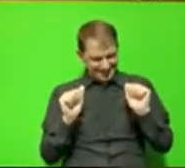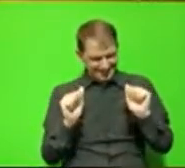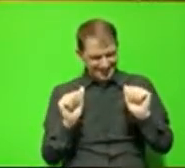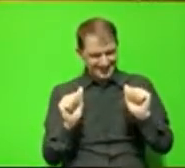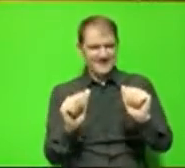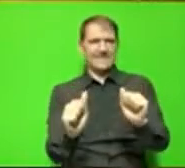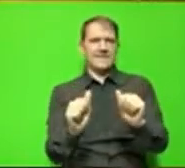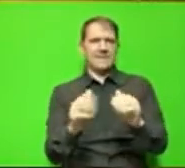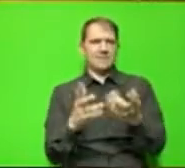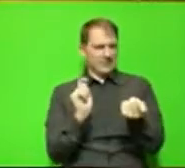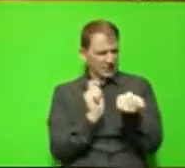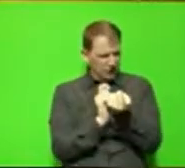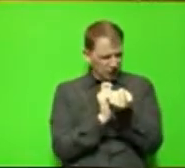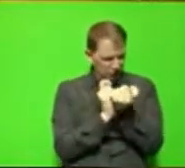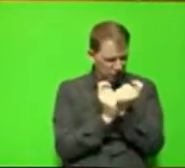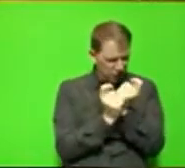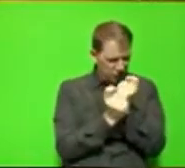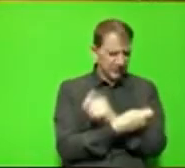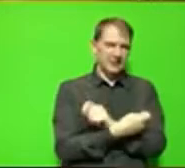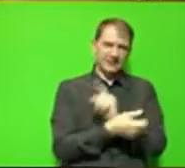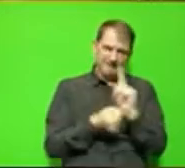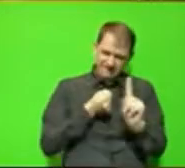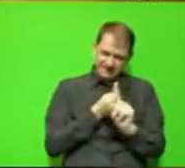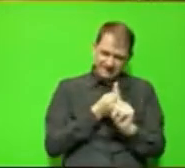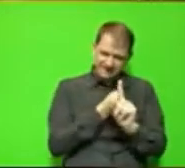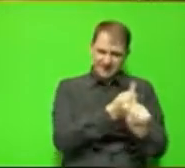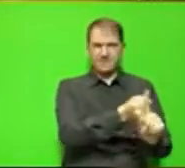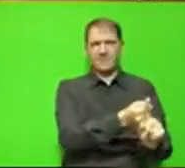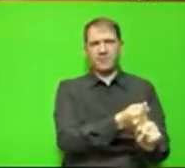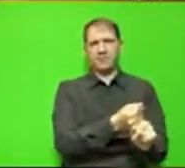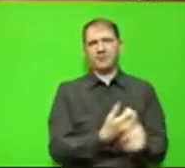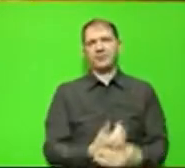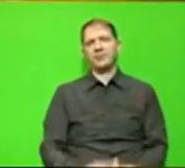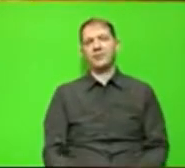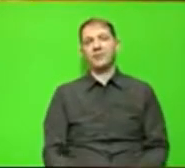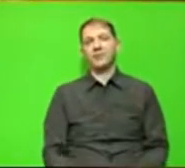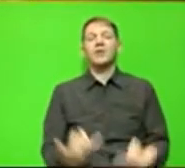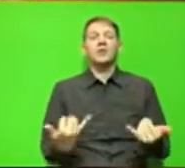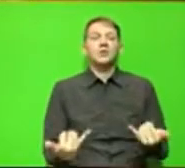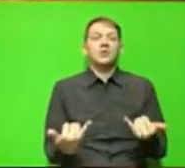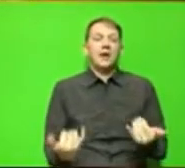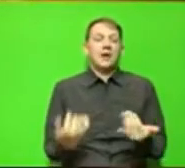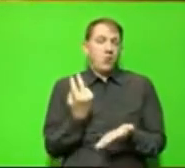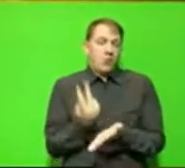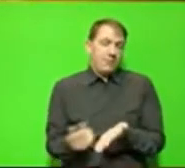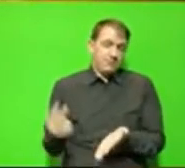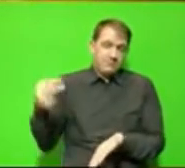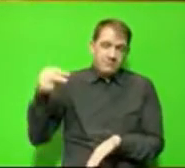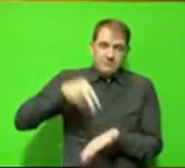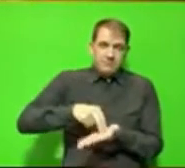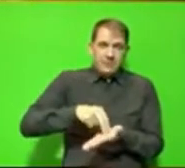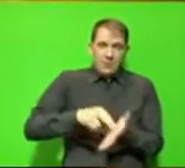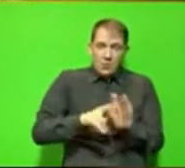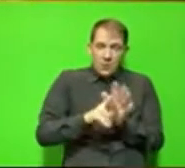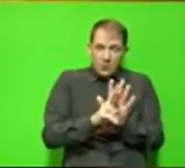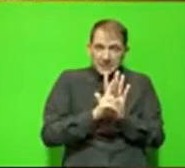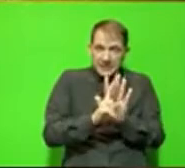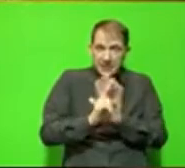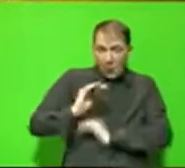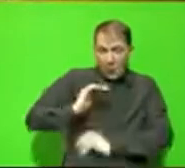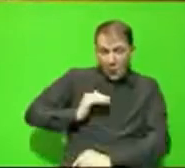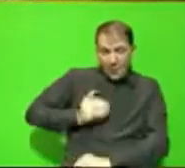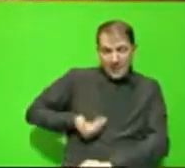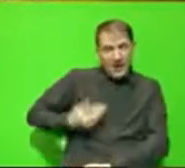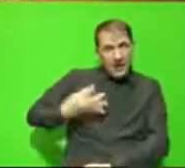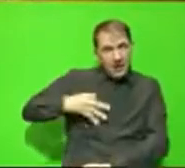and challenged the status quo. We rise today to speak for the women and girls of South Africa who have entrusted us